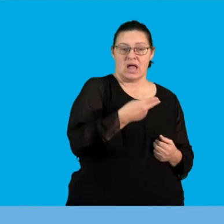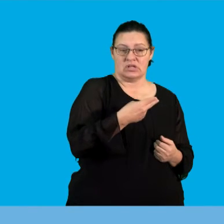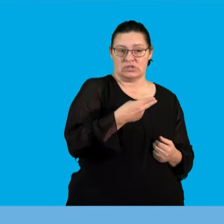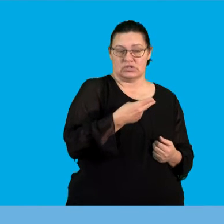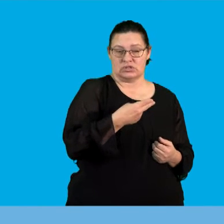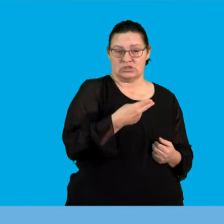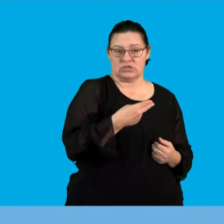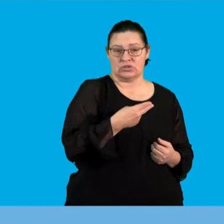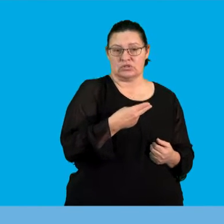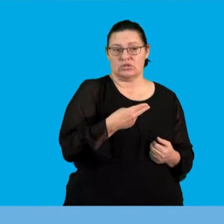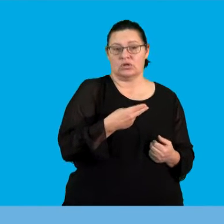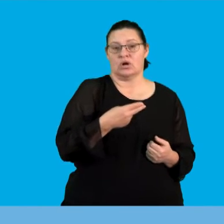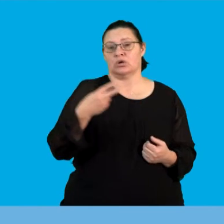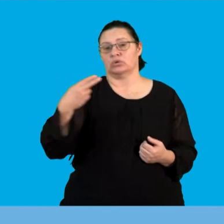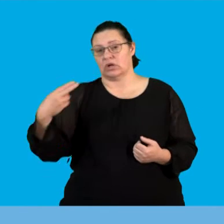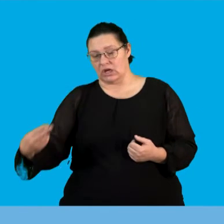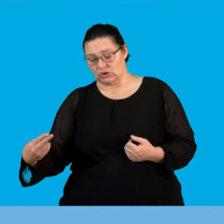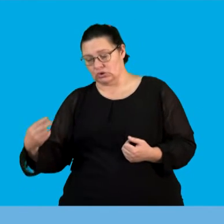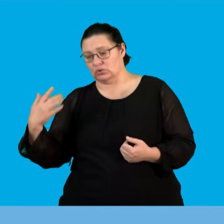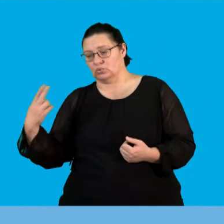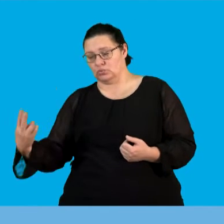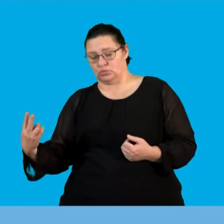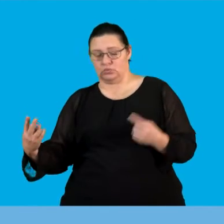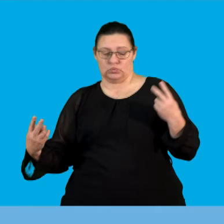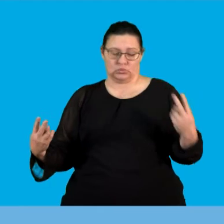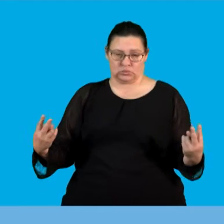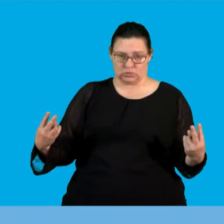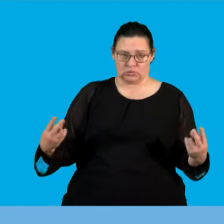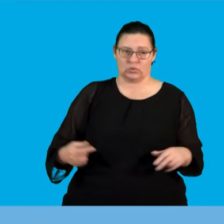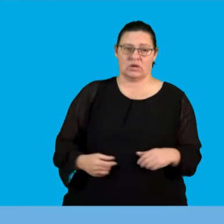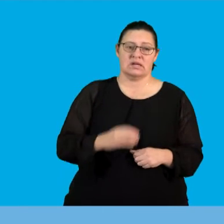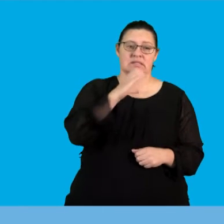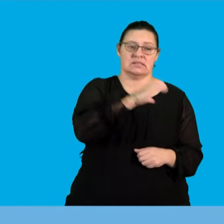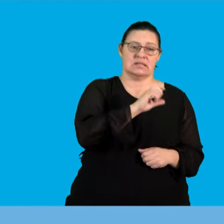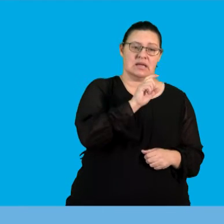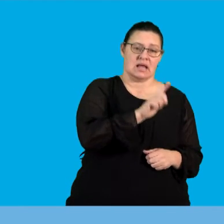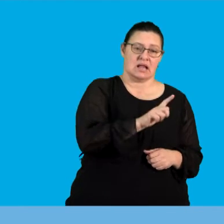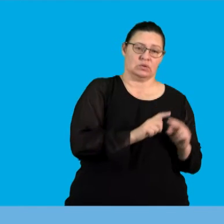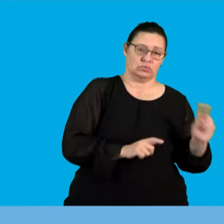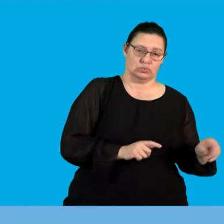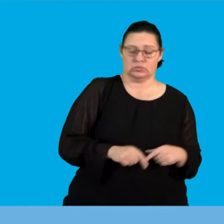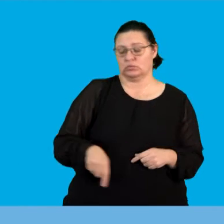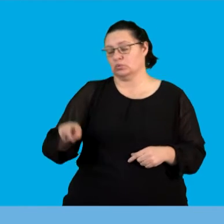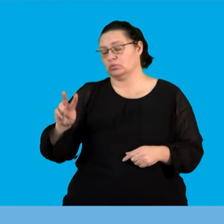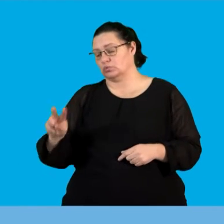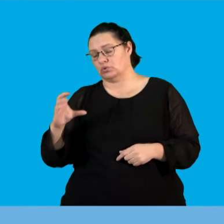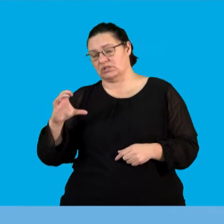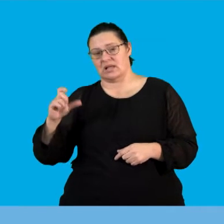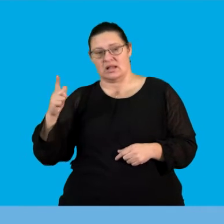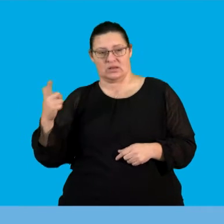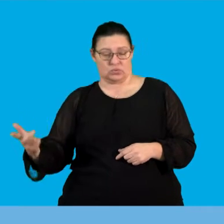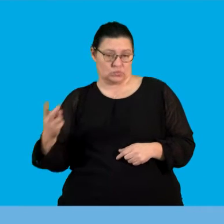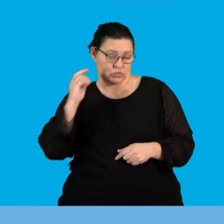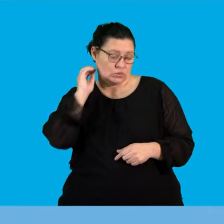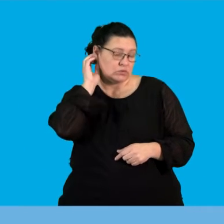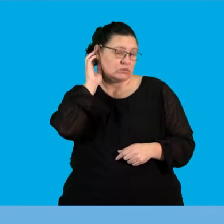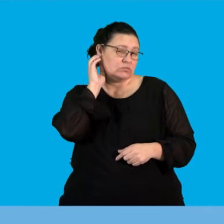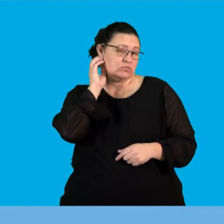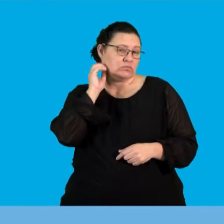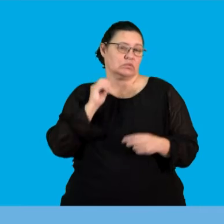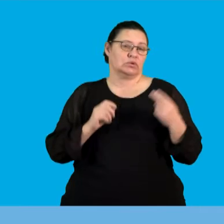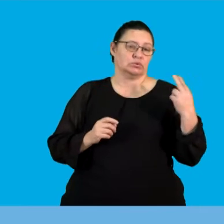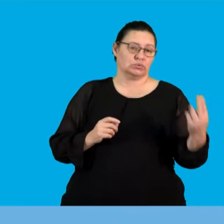2. And then on the right-hand side, 2 hydrogen atoms, 2 chlorine atoms, and then we're going to have 2 chlorine atoms there,